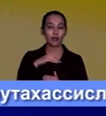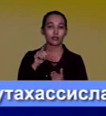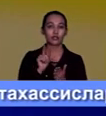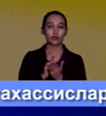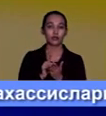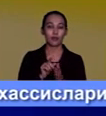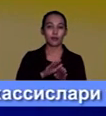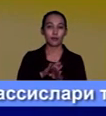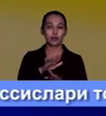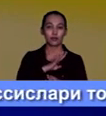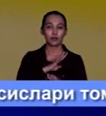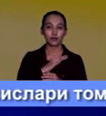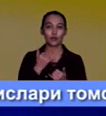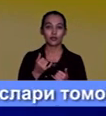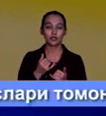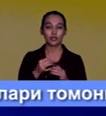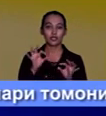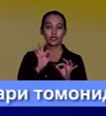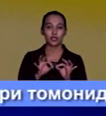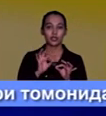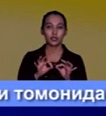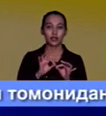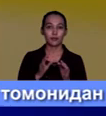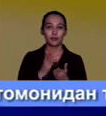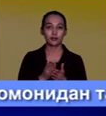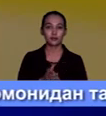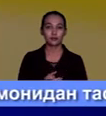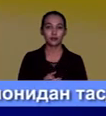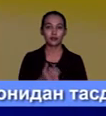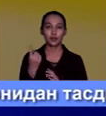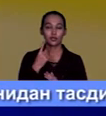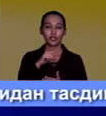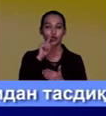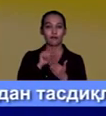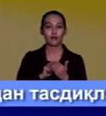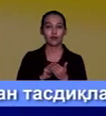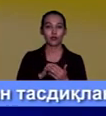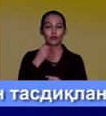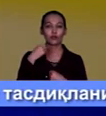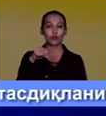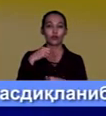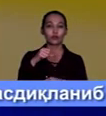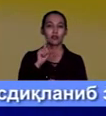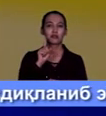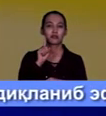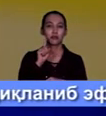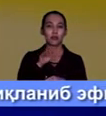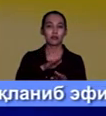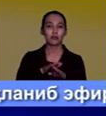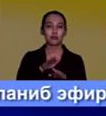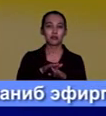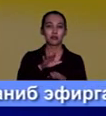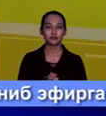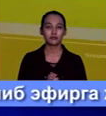topshiriqni bajardingiz. Keling unda birgalikda tekshiramiz. 1-savol. Duradgor nima ish